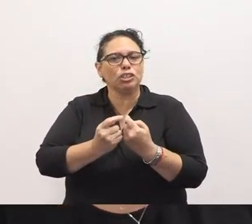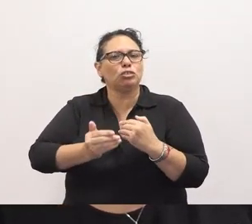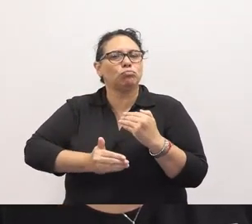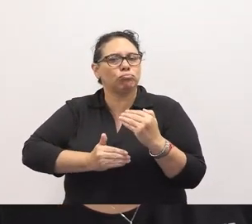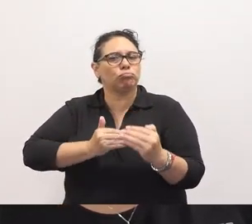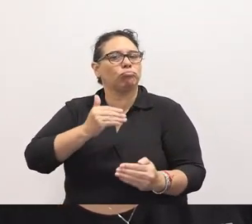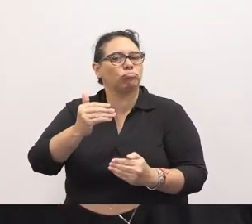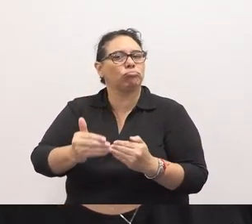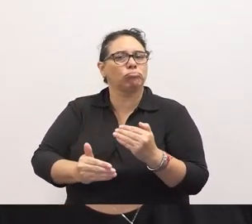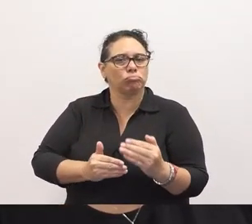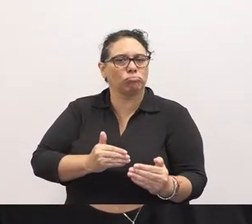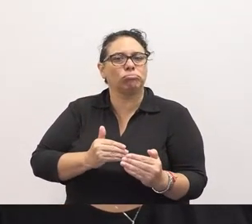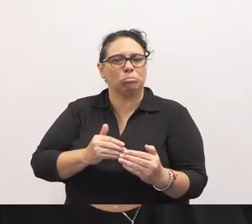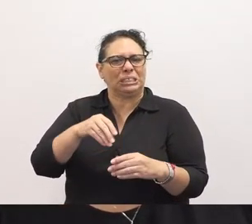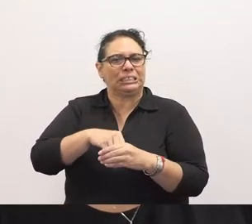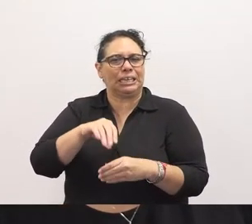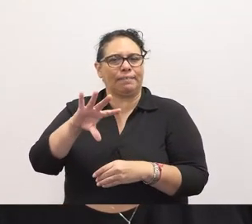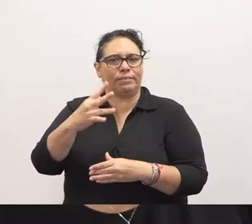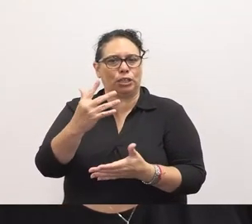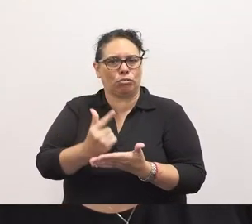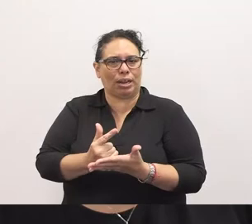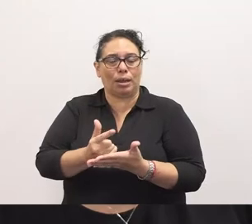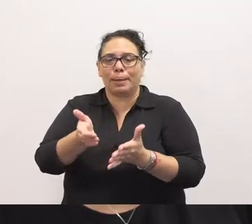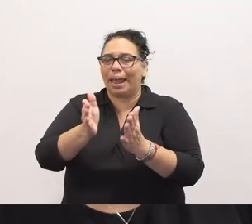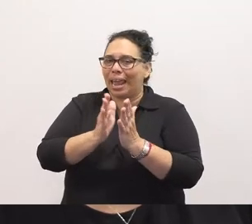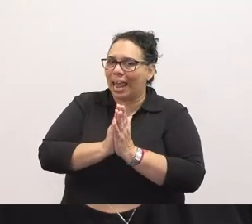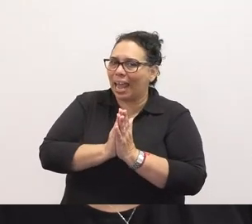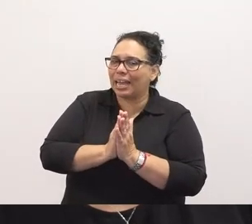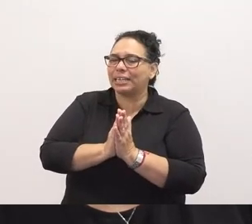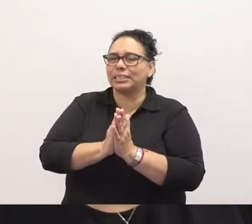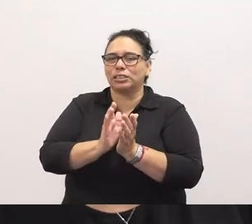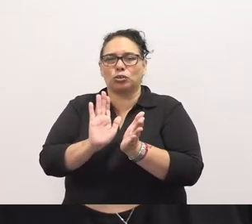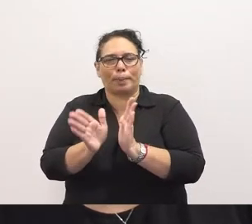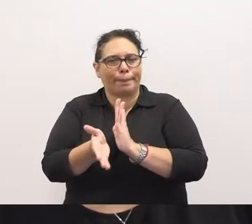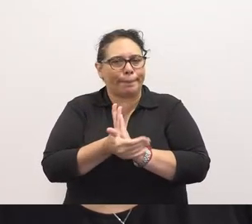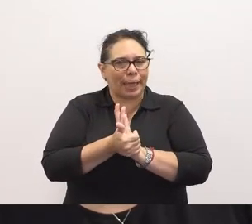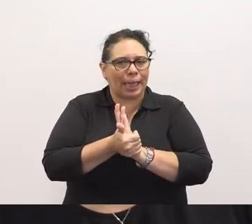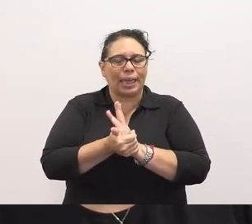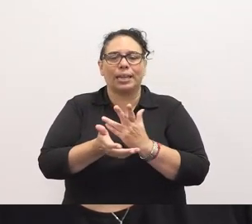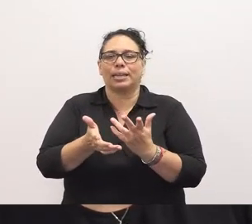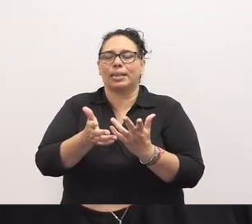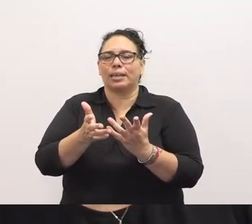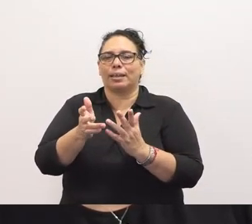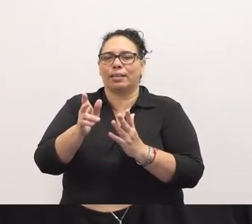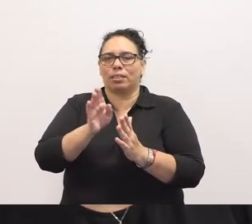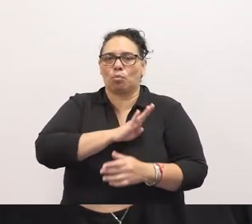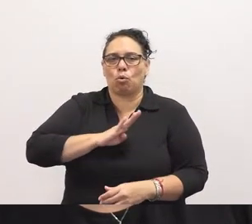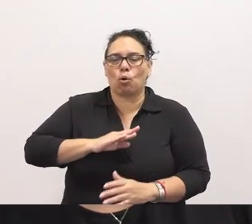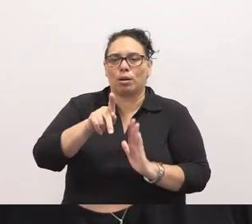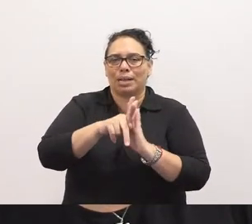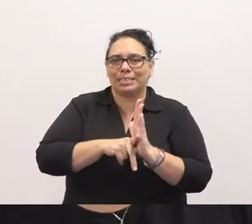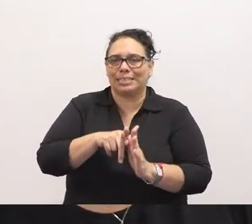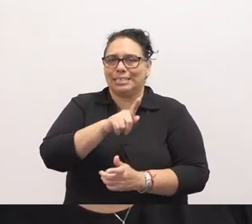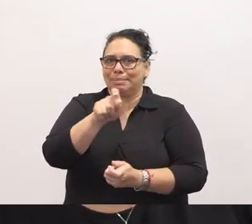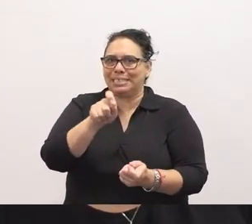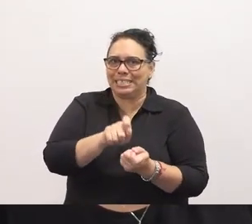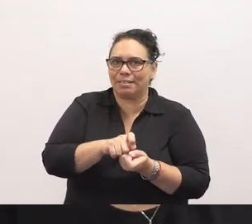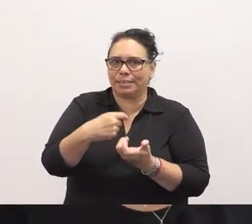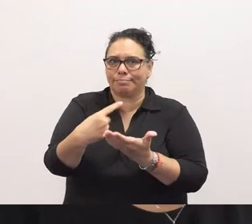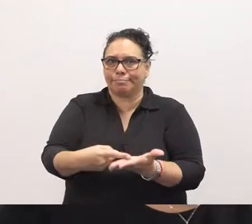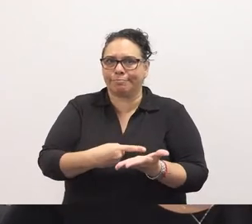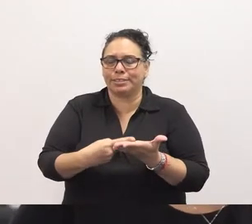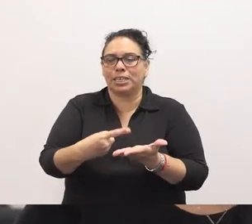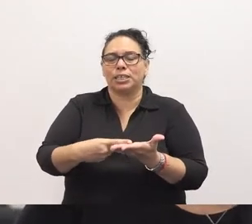ask you, respective board members, to please amend the board policy to specifically address students with IEPs and